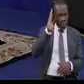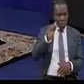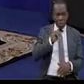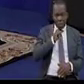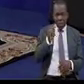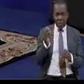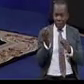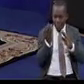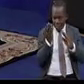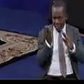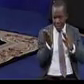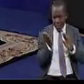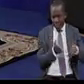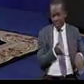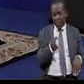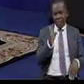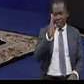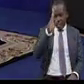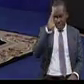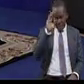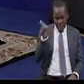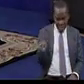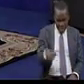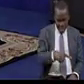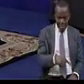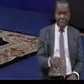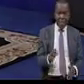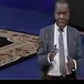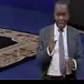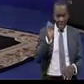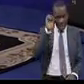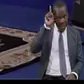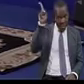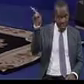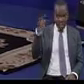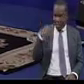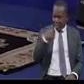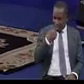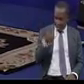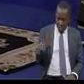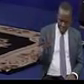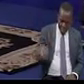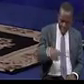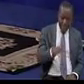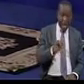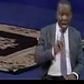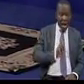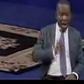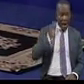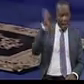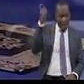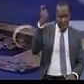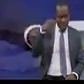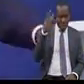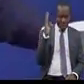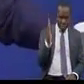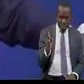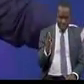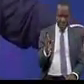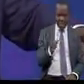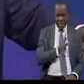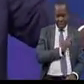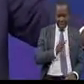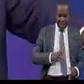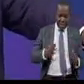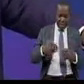43, and he said unto them, I must preach the kingdom of God to other